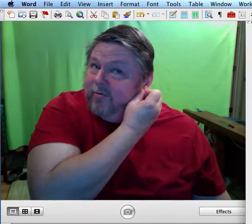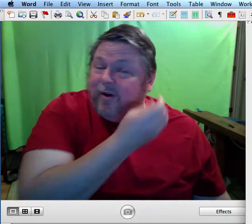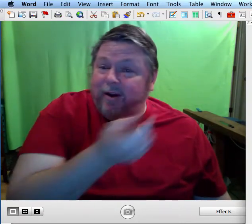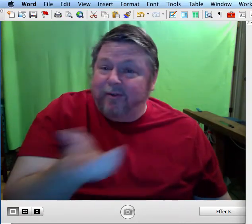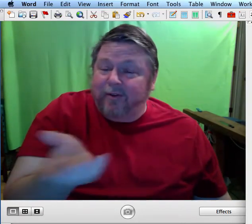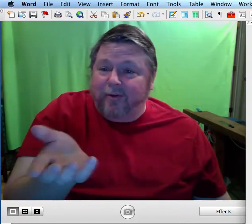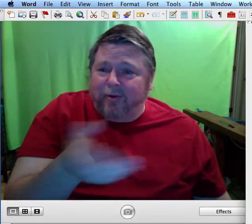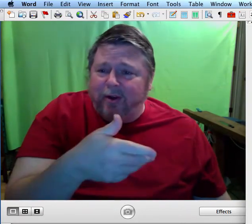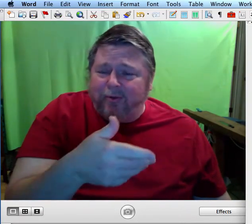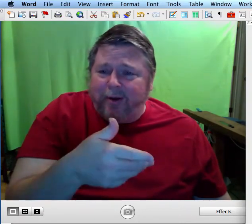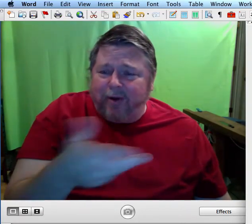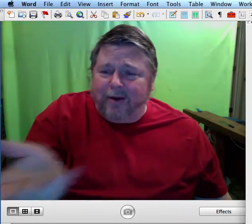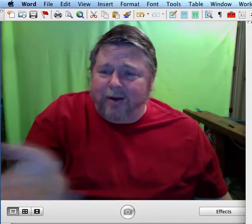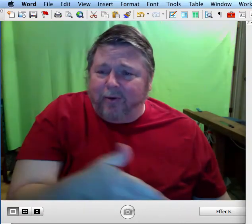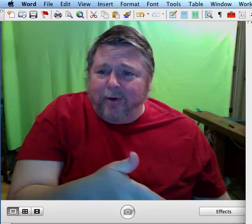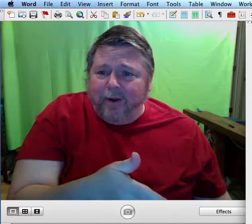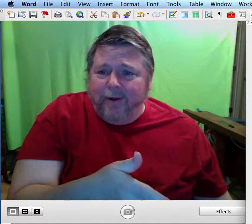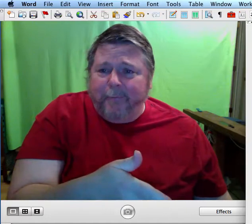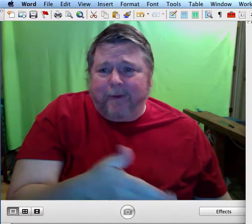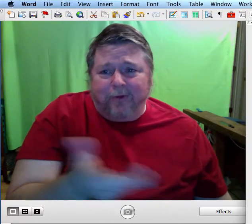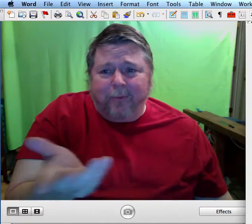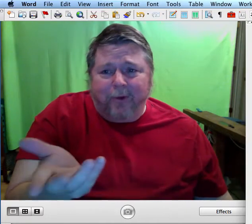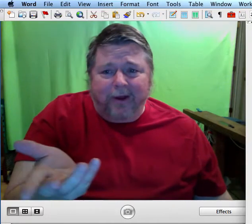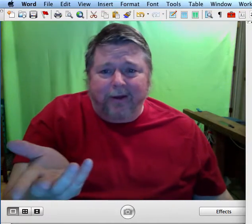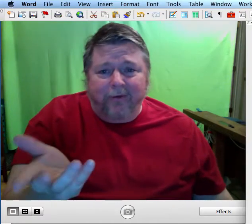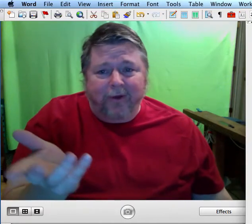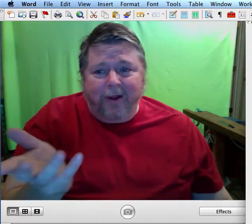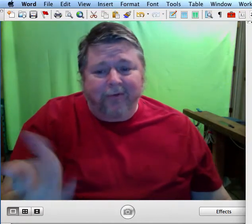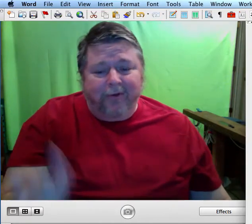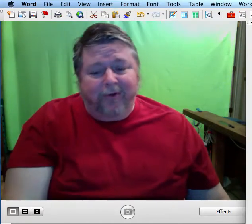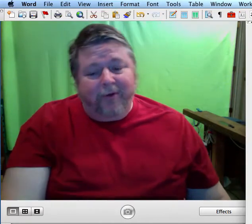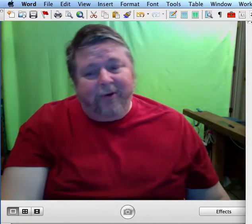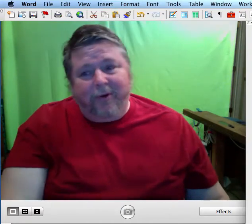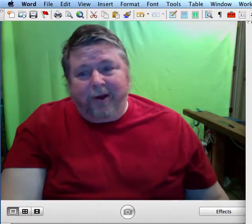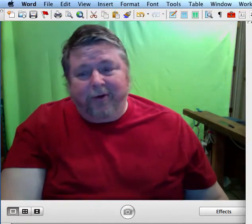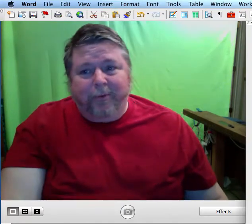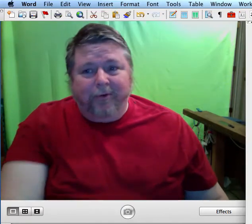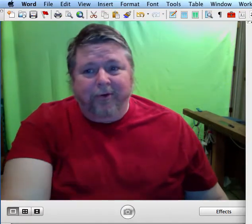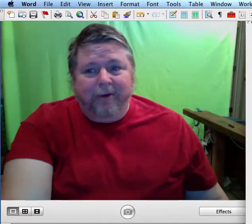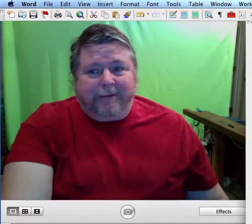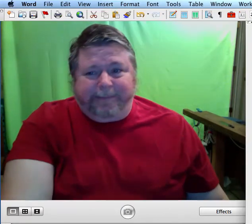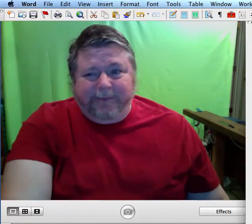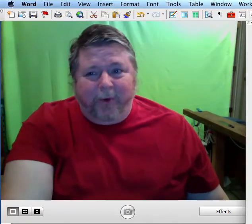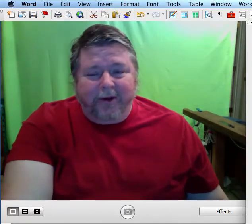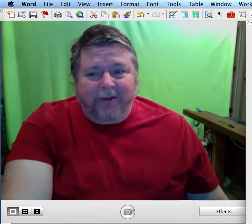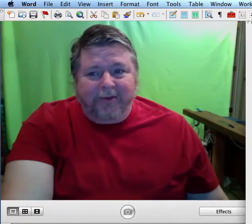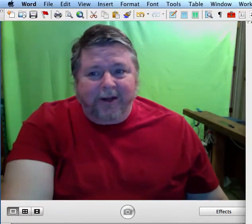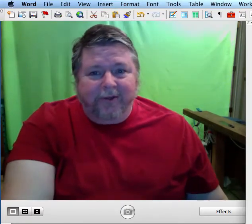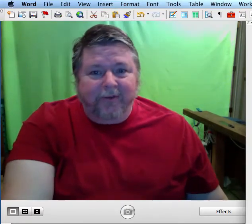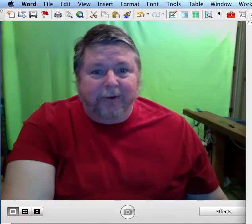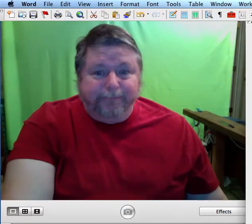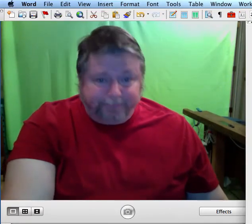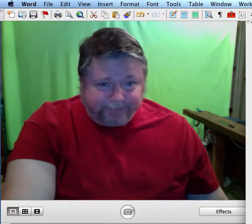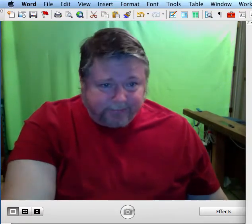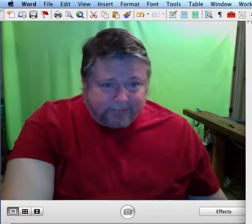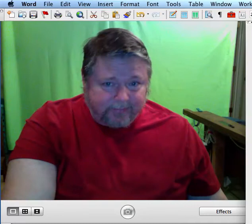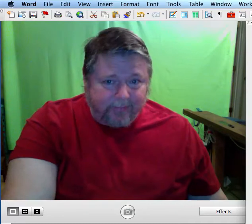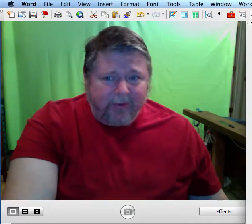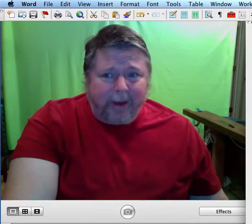what it is that you're being trained to do. So at some point, if you don't know any interpreters, why are you studying in this field?